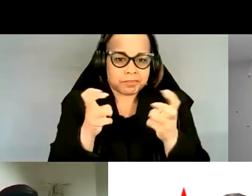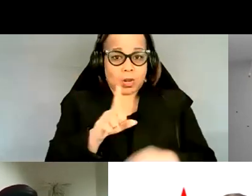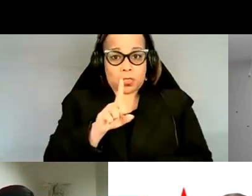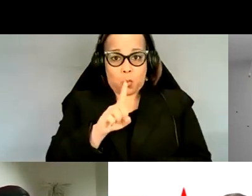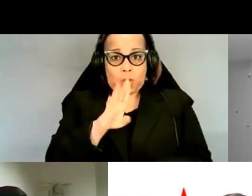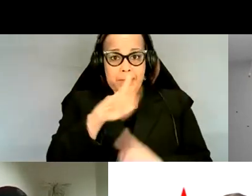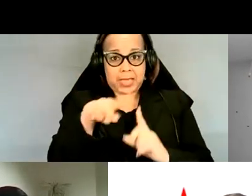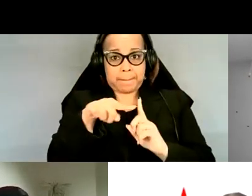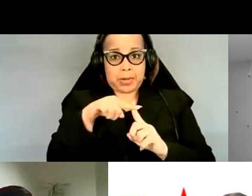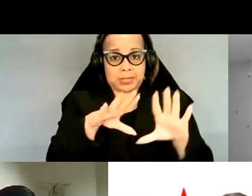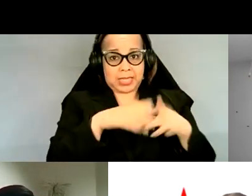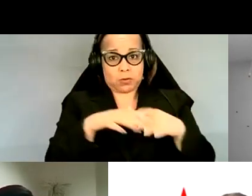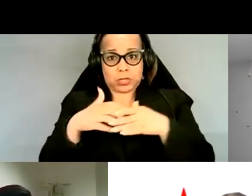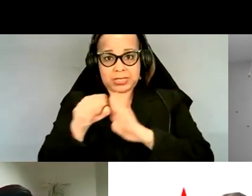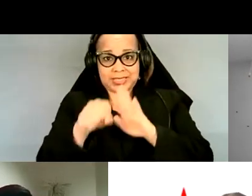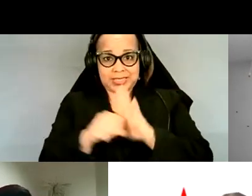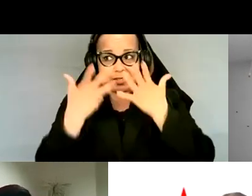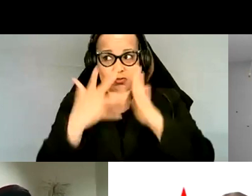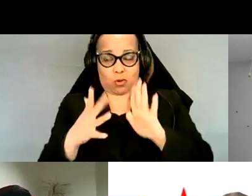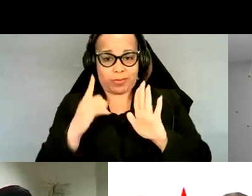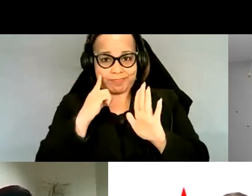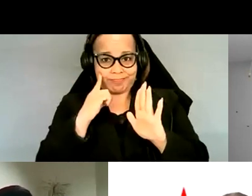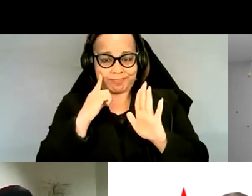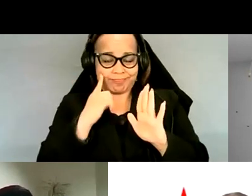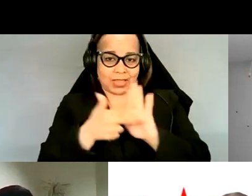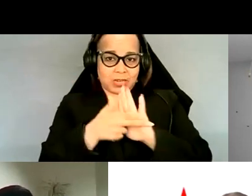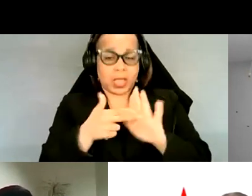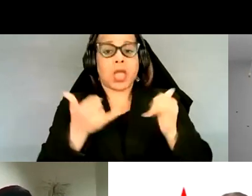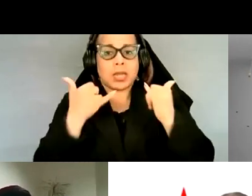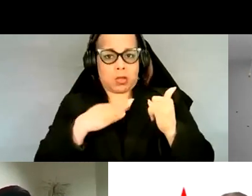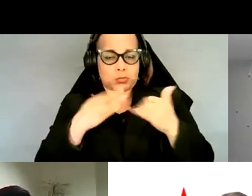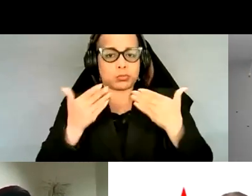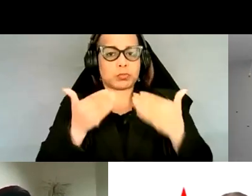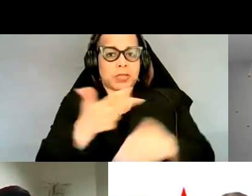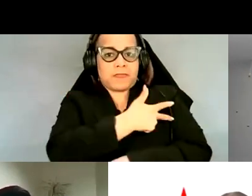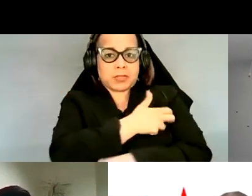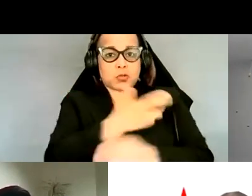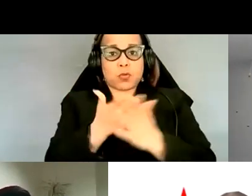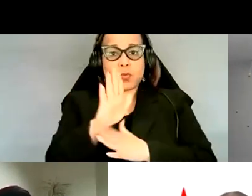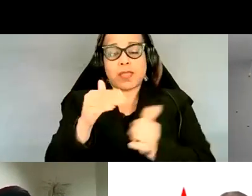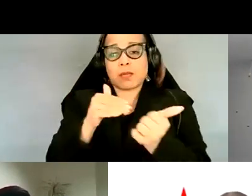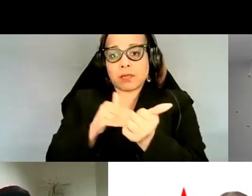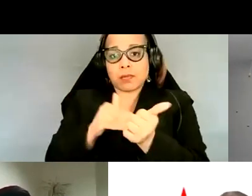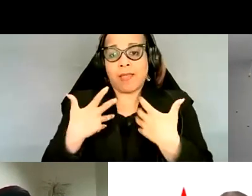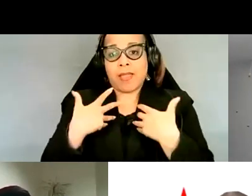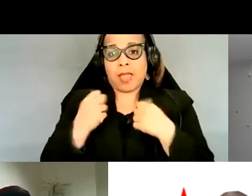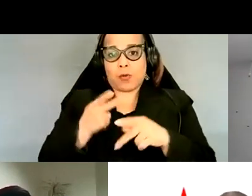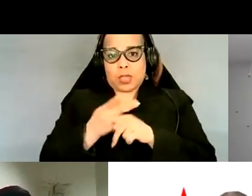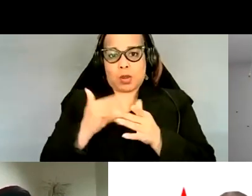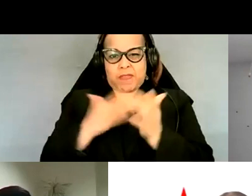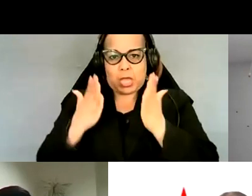plus categorization as the state has identified it, are now eligible to be vaccinated through their healthcare providers. So we actually have